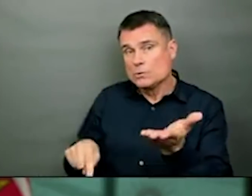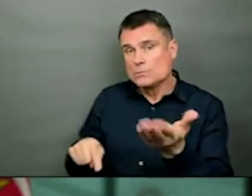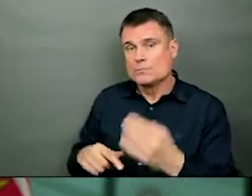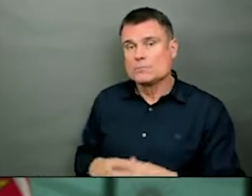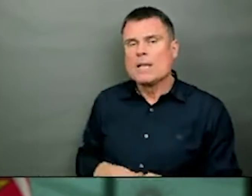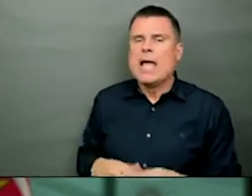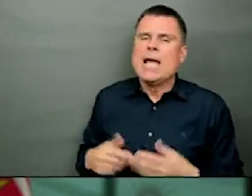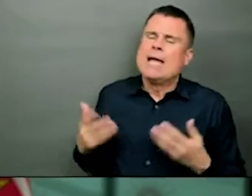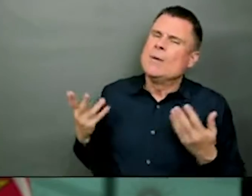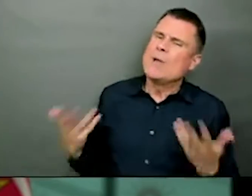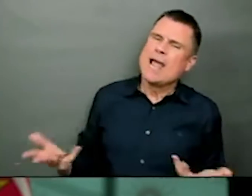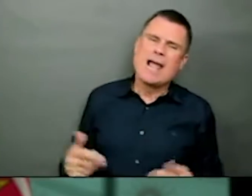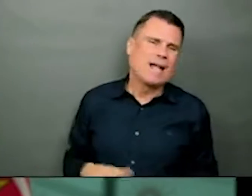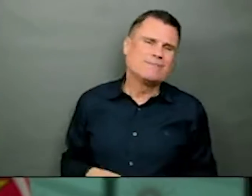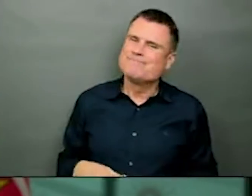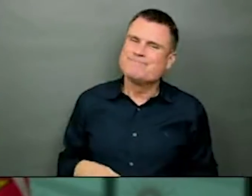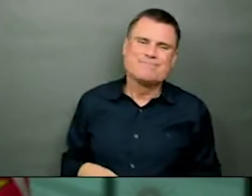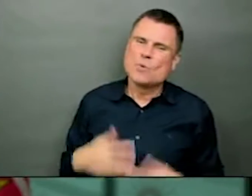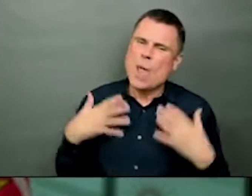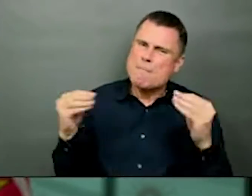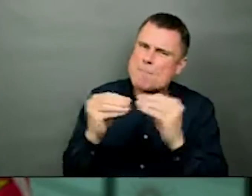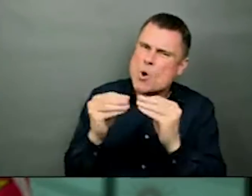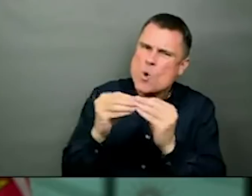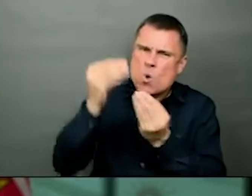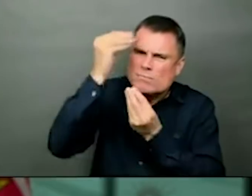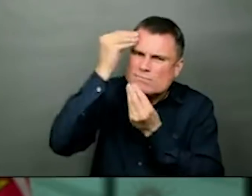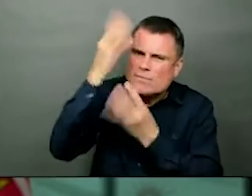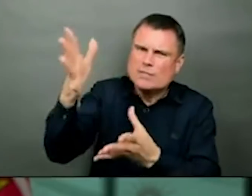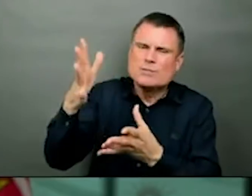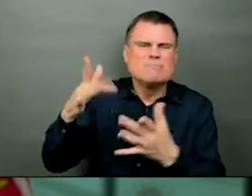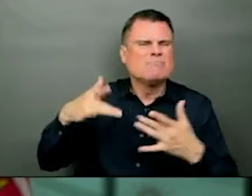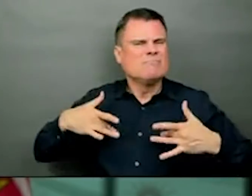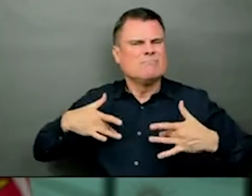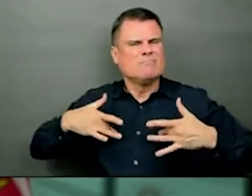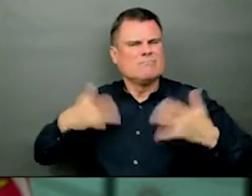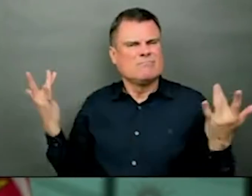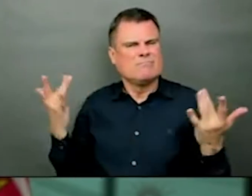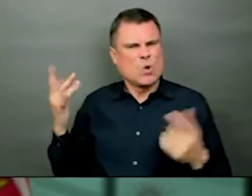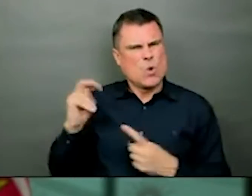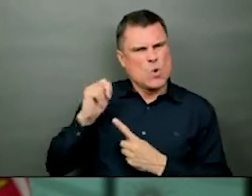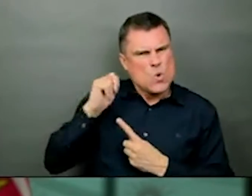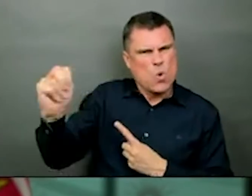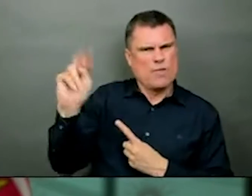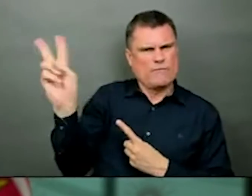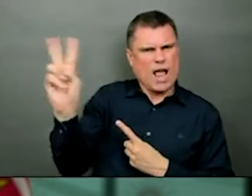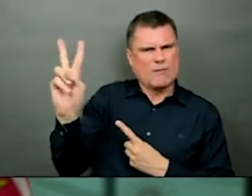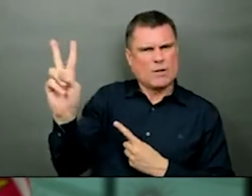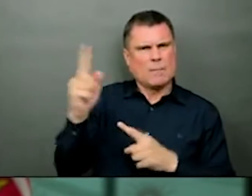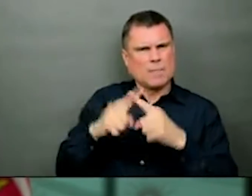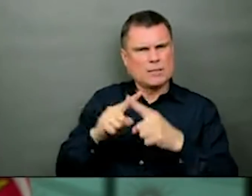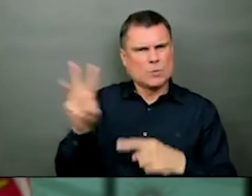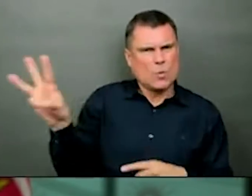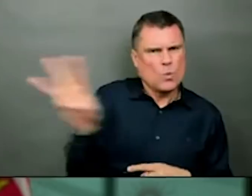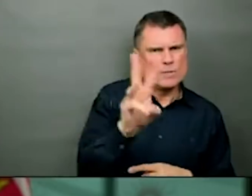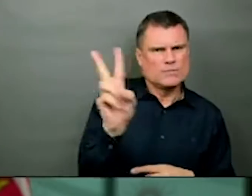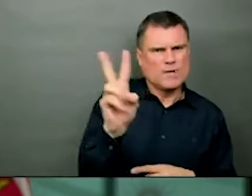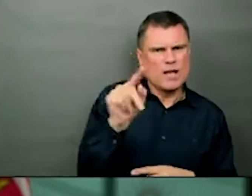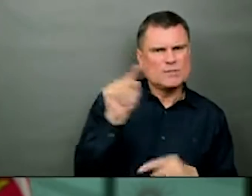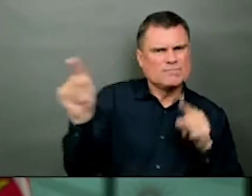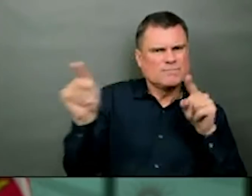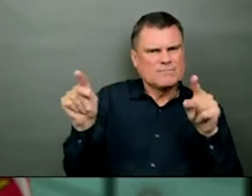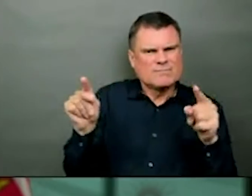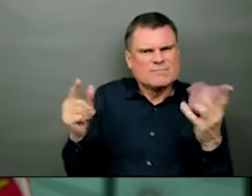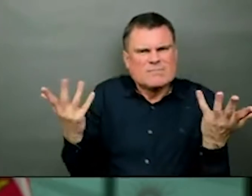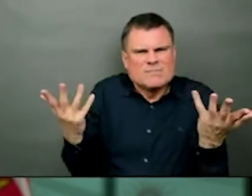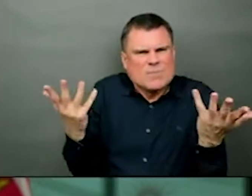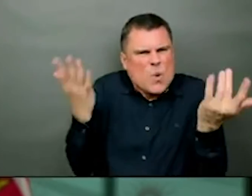get more information about the North Shore in terms of what activities are driving that, because people are curious and we